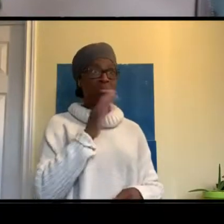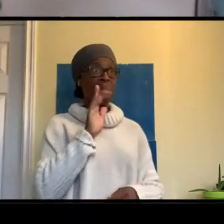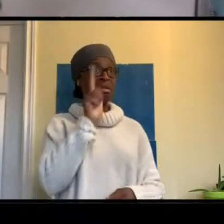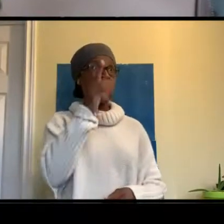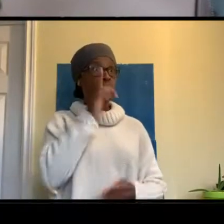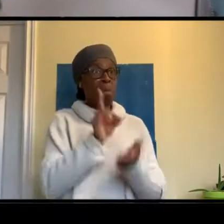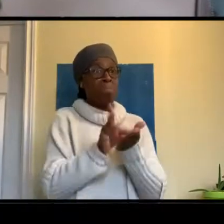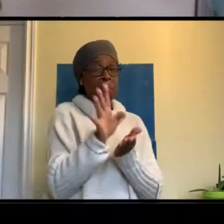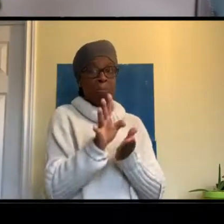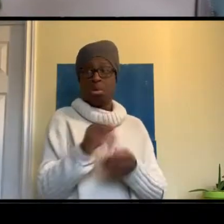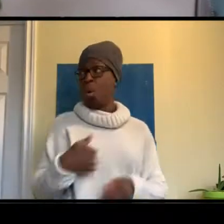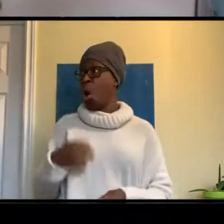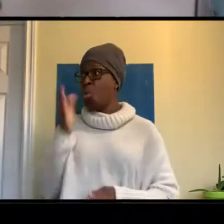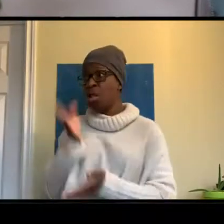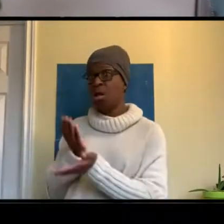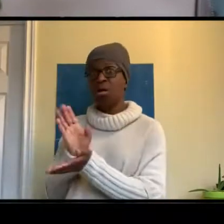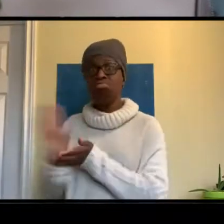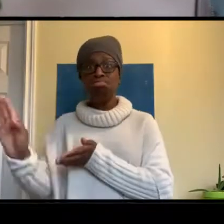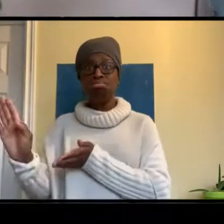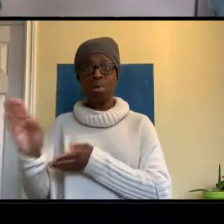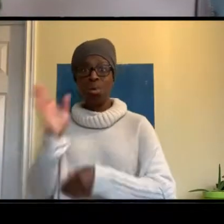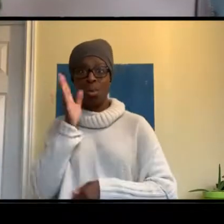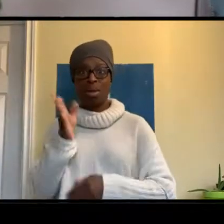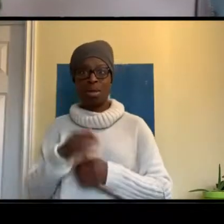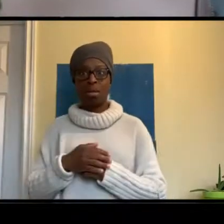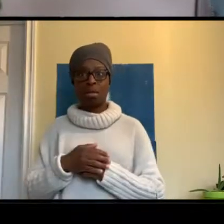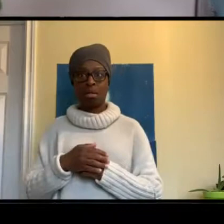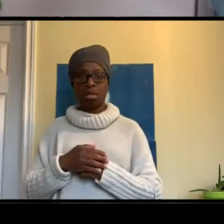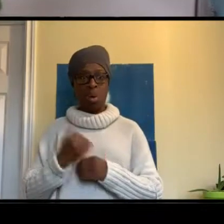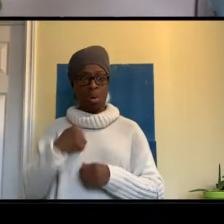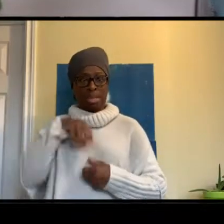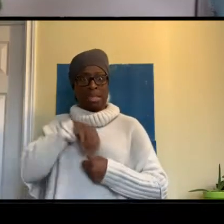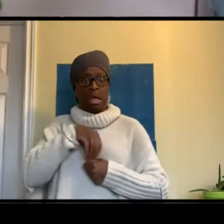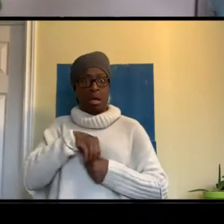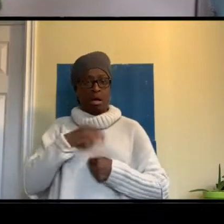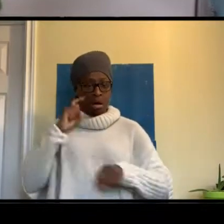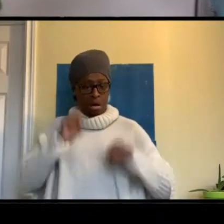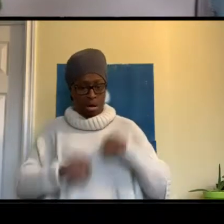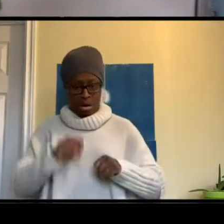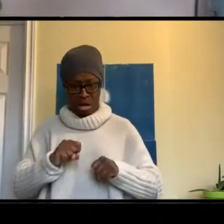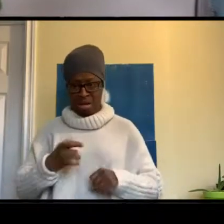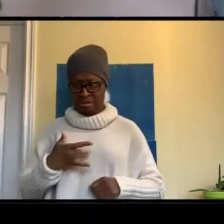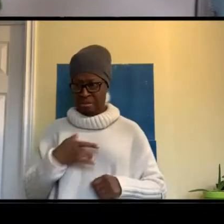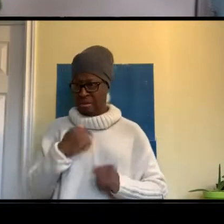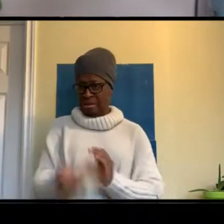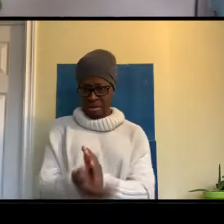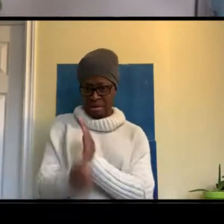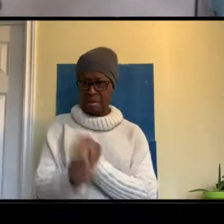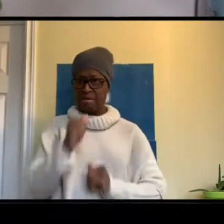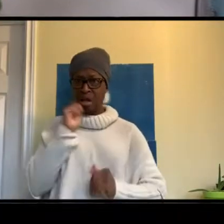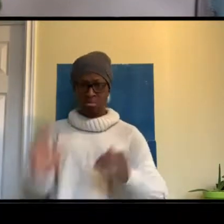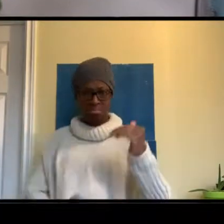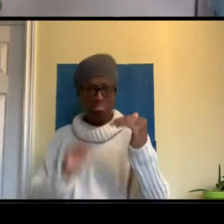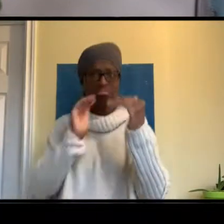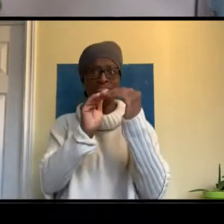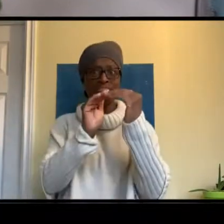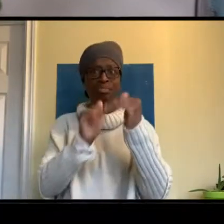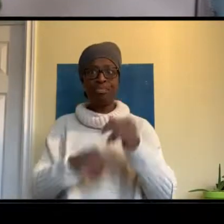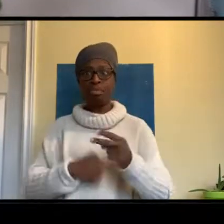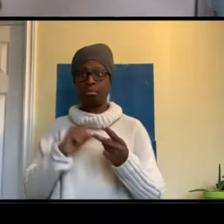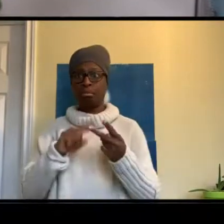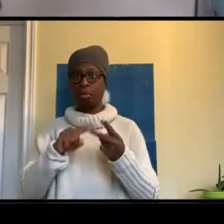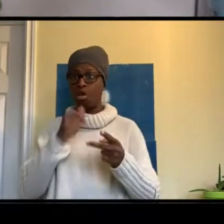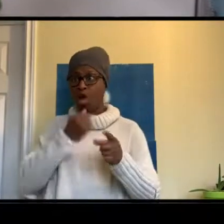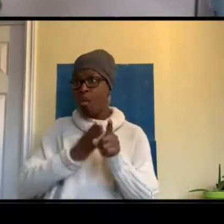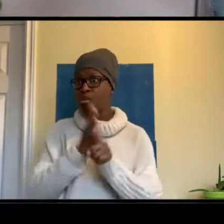stuff, or you don't have the skills, or you're not professional enough, or you don't have the right experience for this grant. You think, I